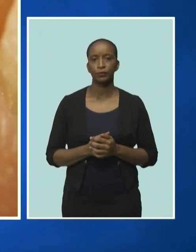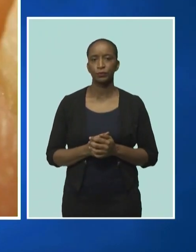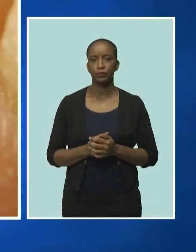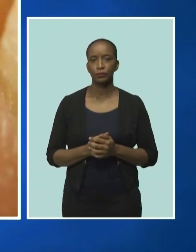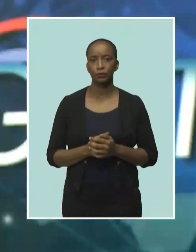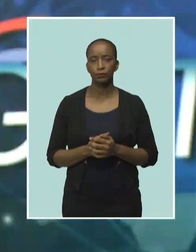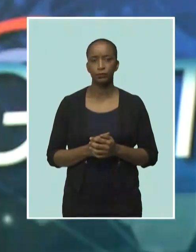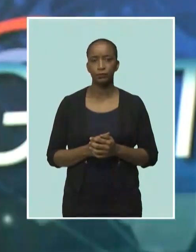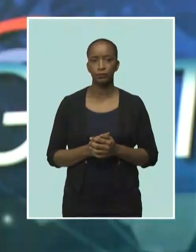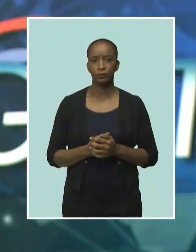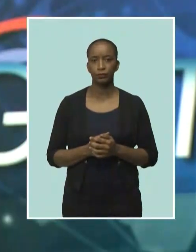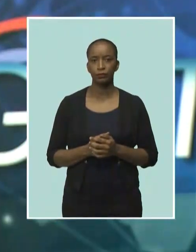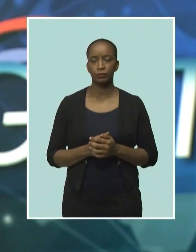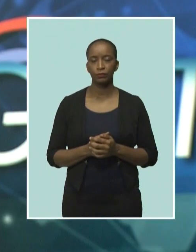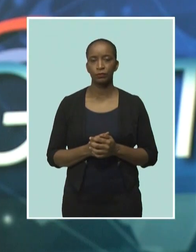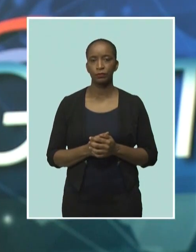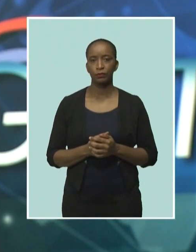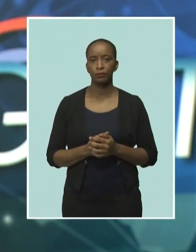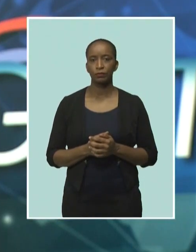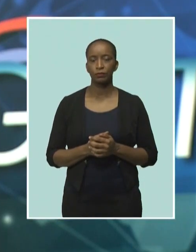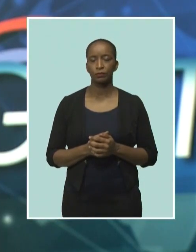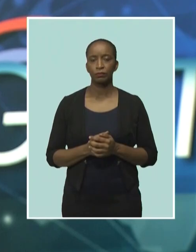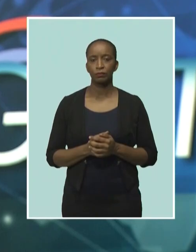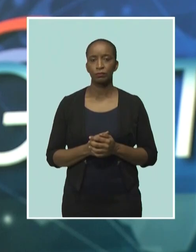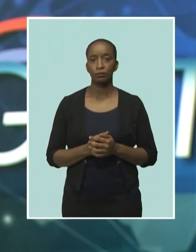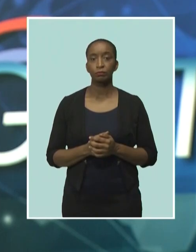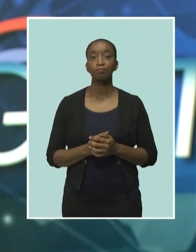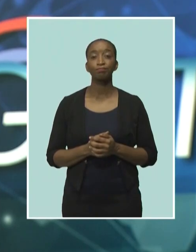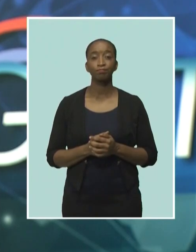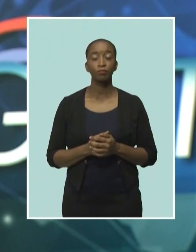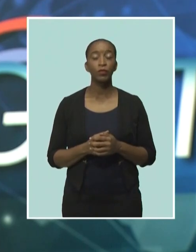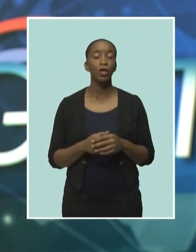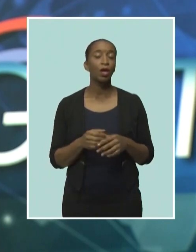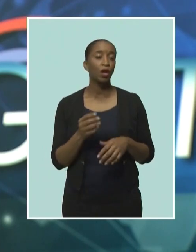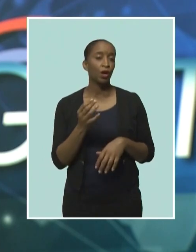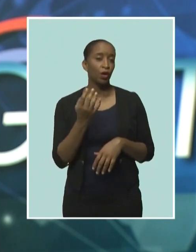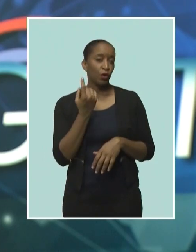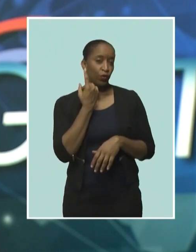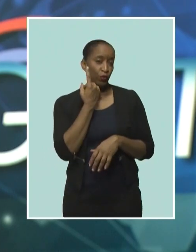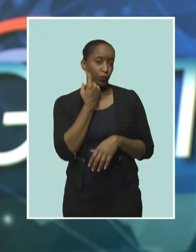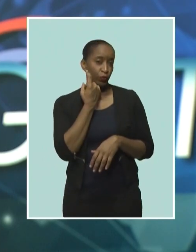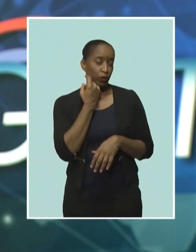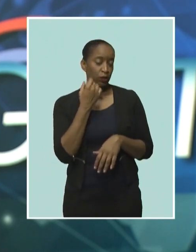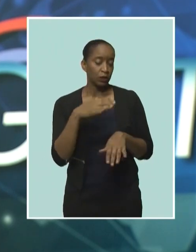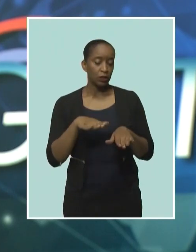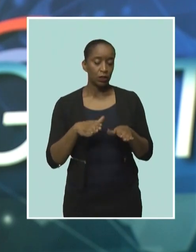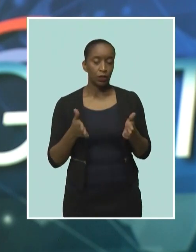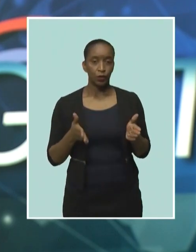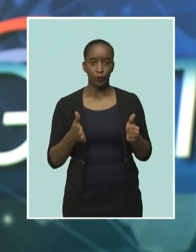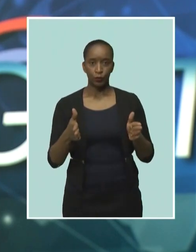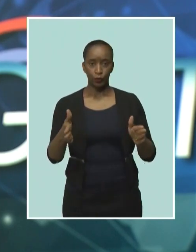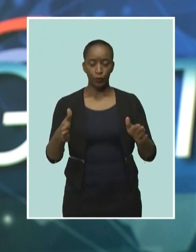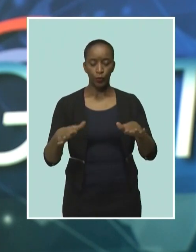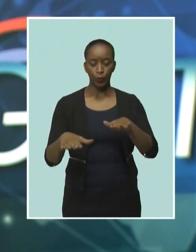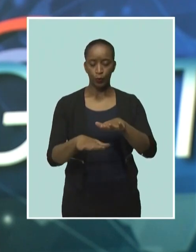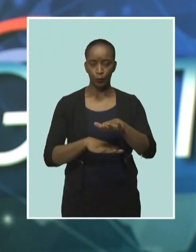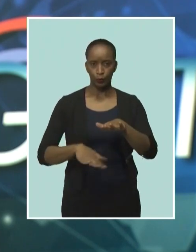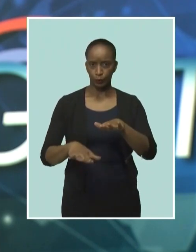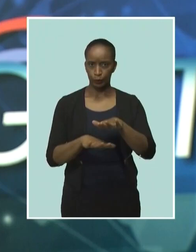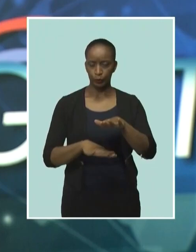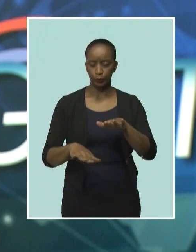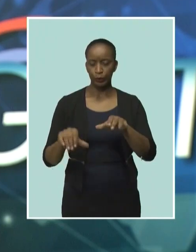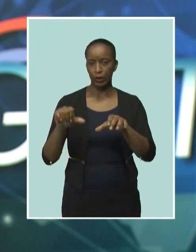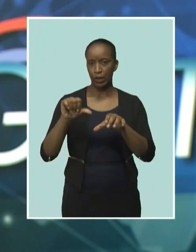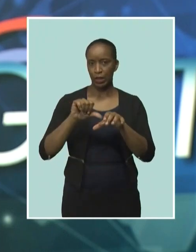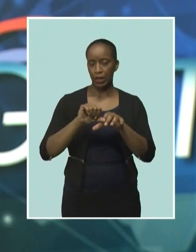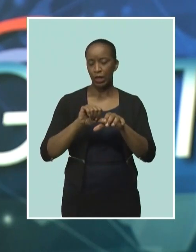CBC News. An underground gas fire that erupted through a manhole in the street spurred a rapid response from emergency